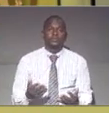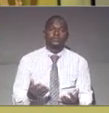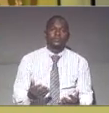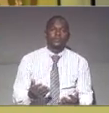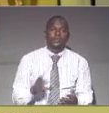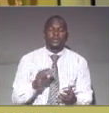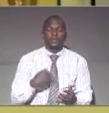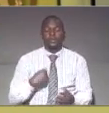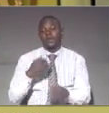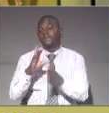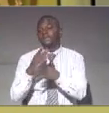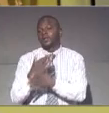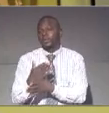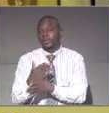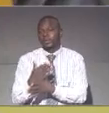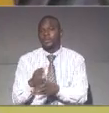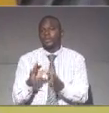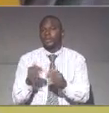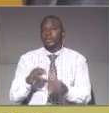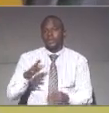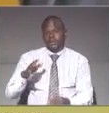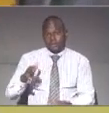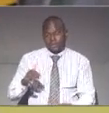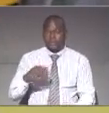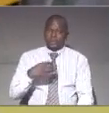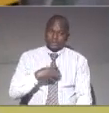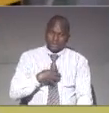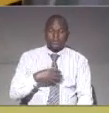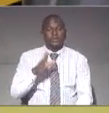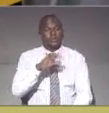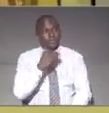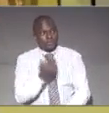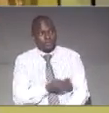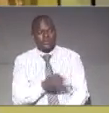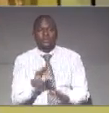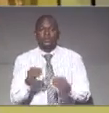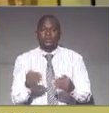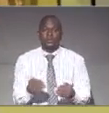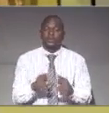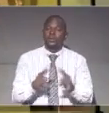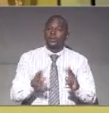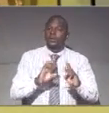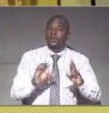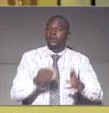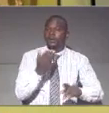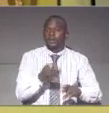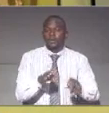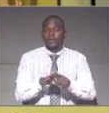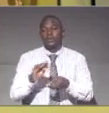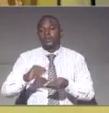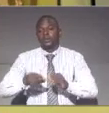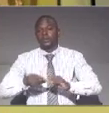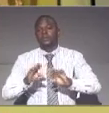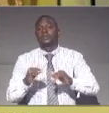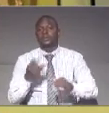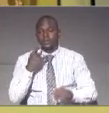into our factory. Water is available, power, quality power is available. So it's a partnership, and I